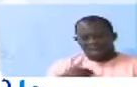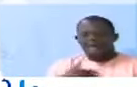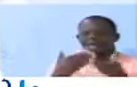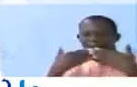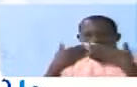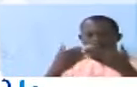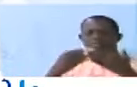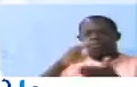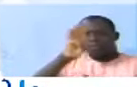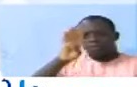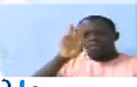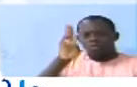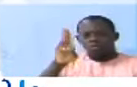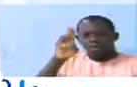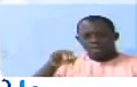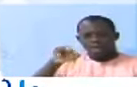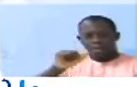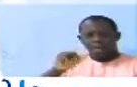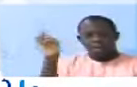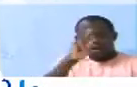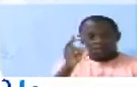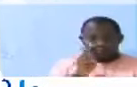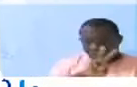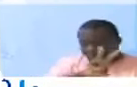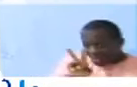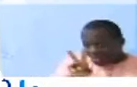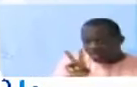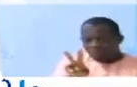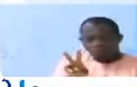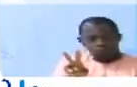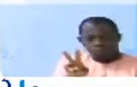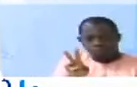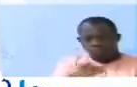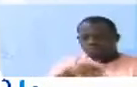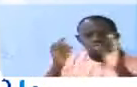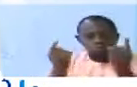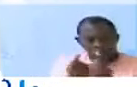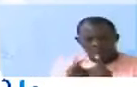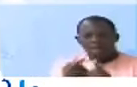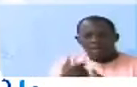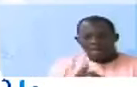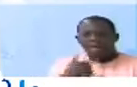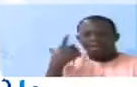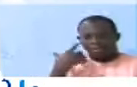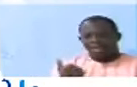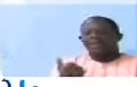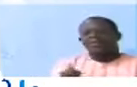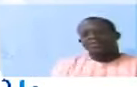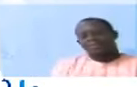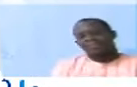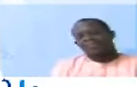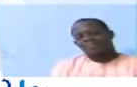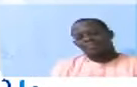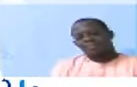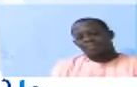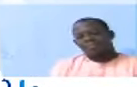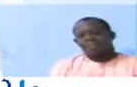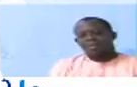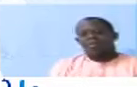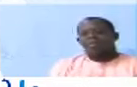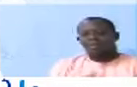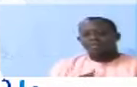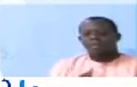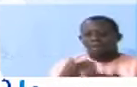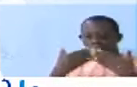said to Buna Kebe, well, what I have seen here is not something that I like. Bari mo kana bor de mata.